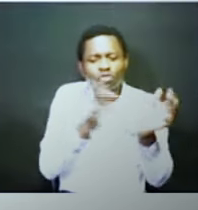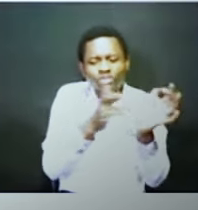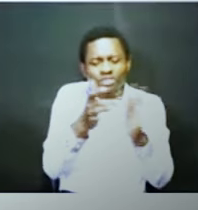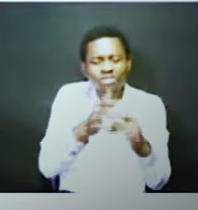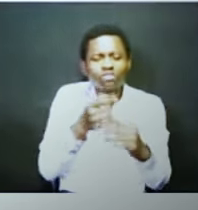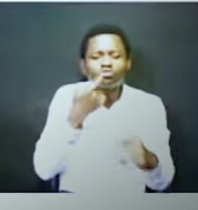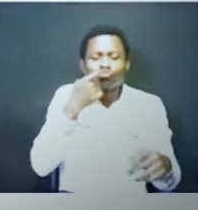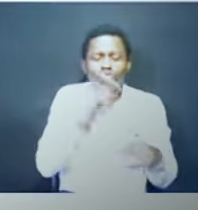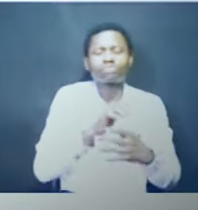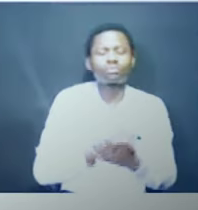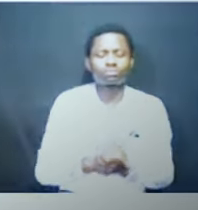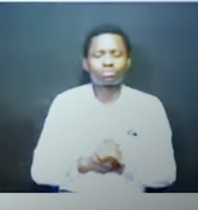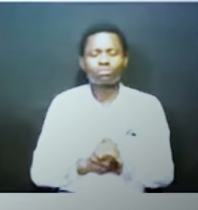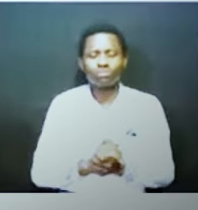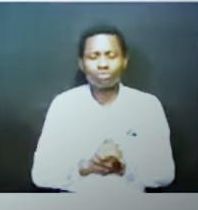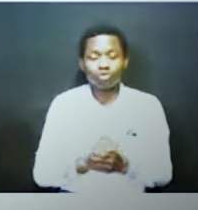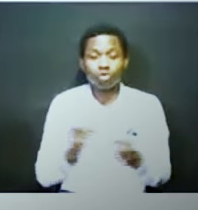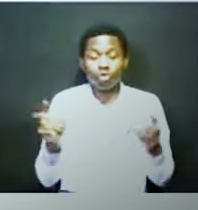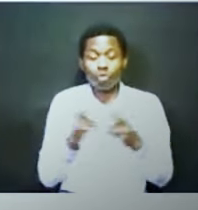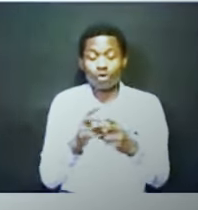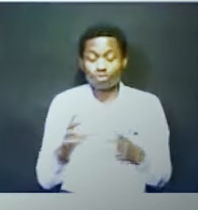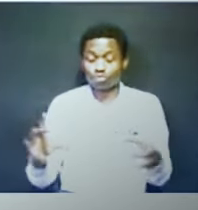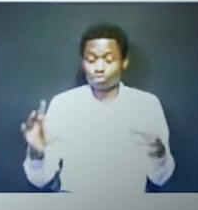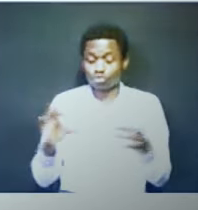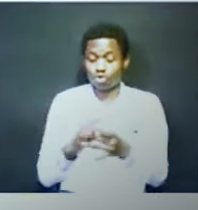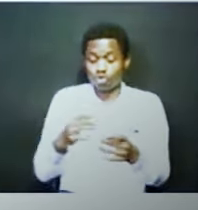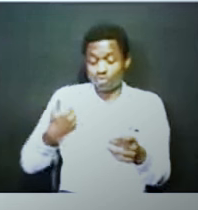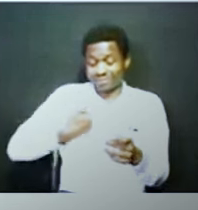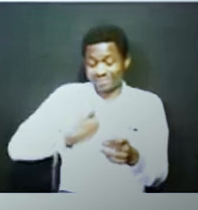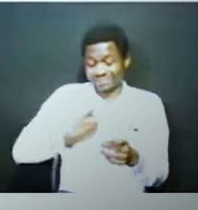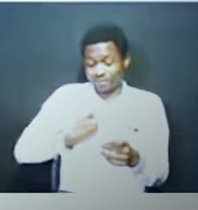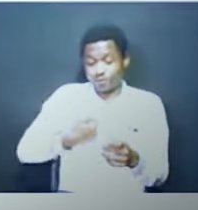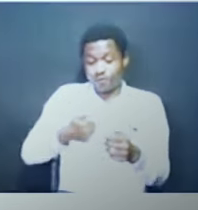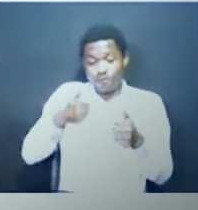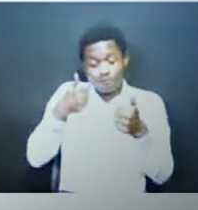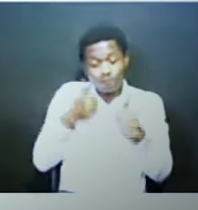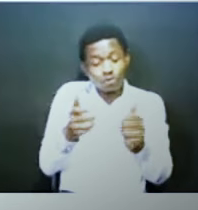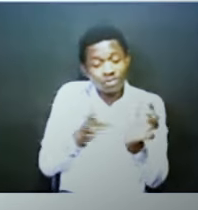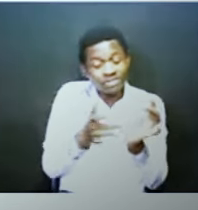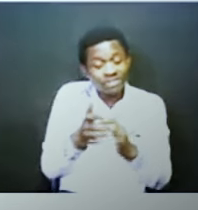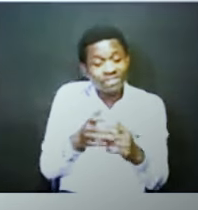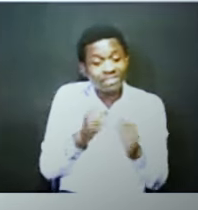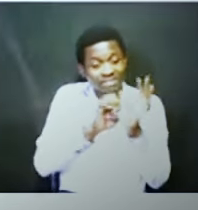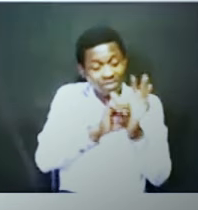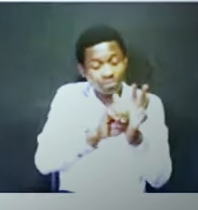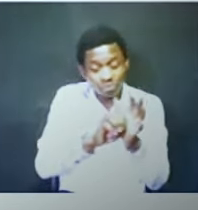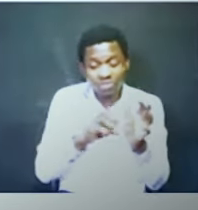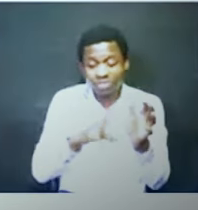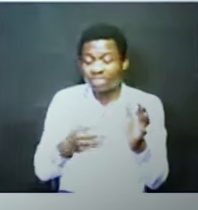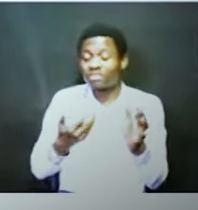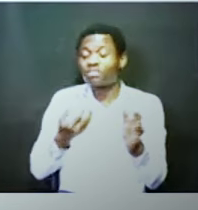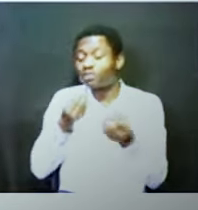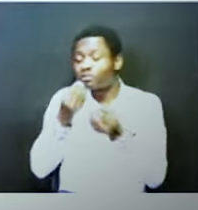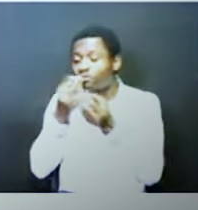instructions. And by so doing, we will discipline them to be disciples of